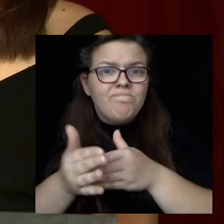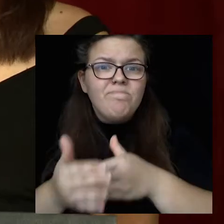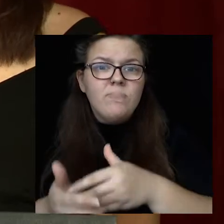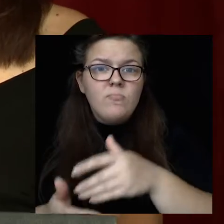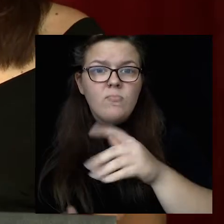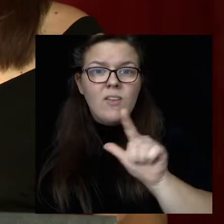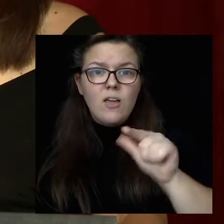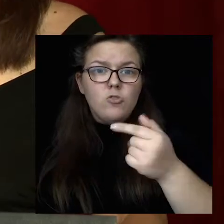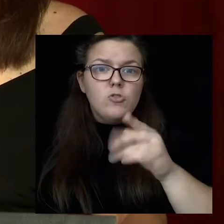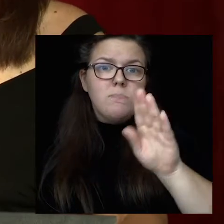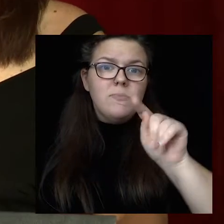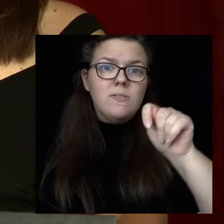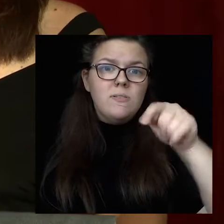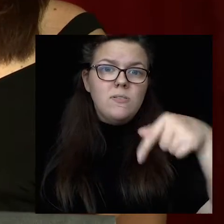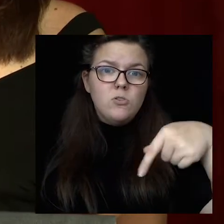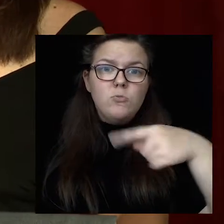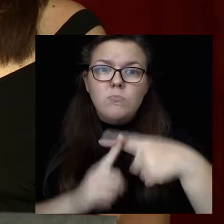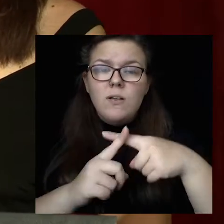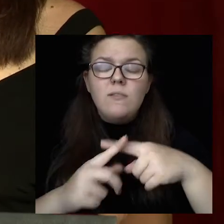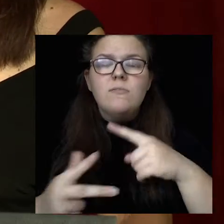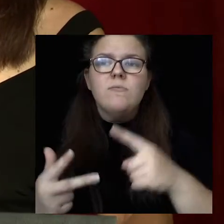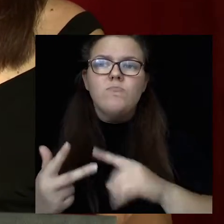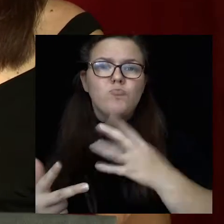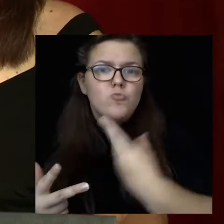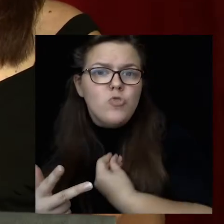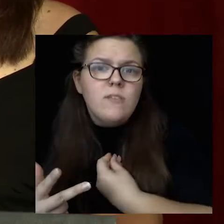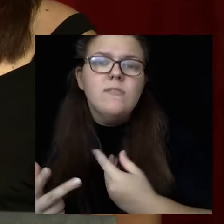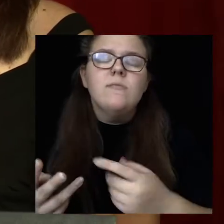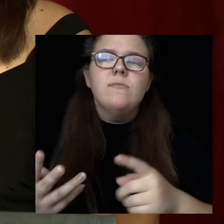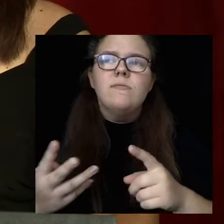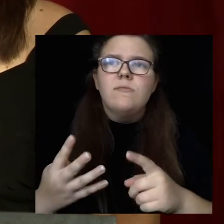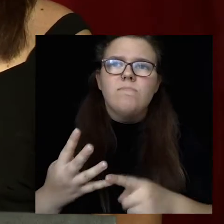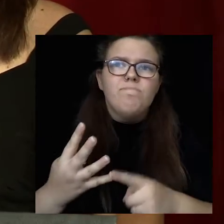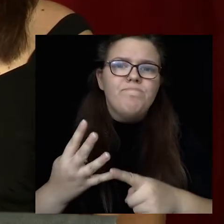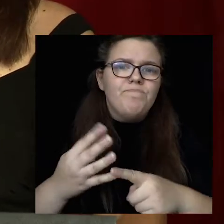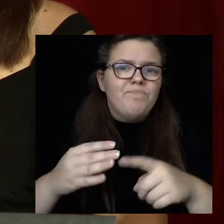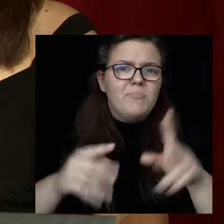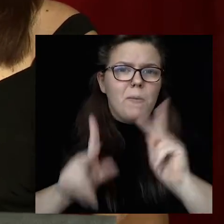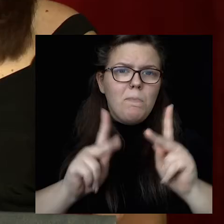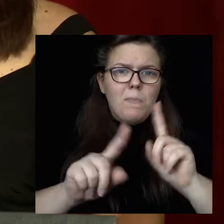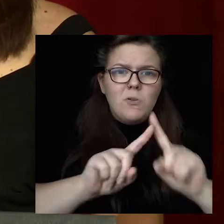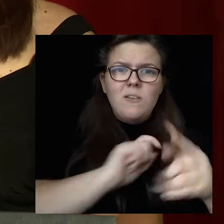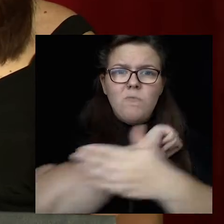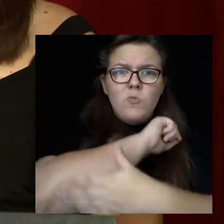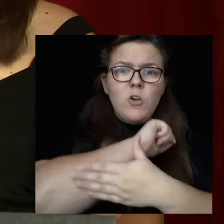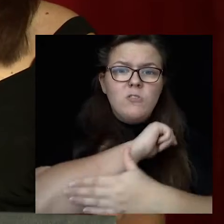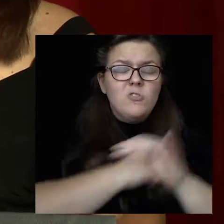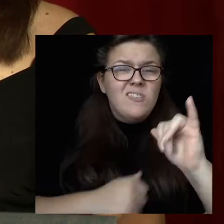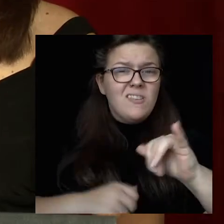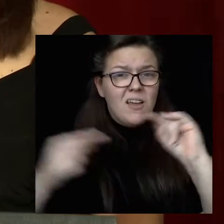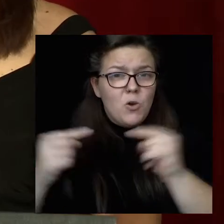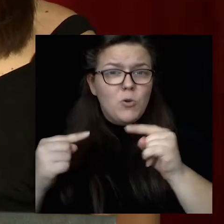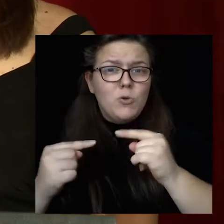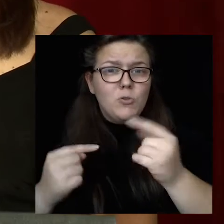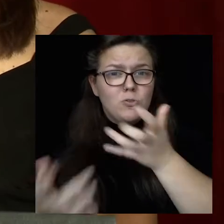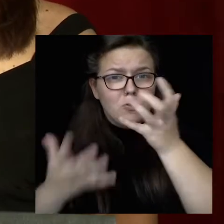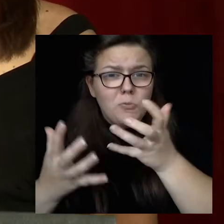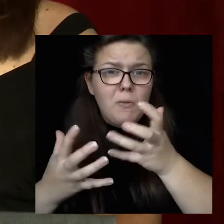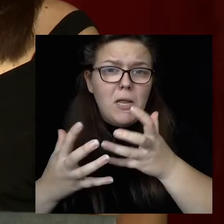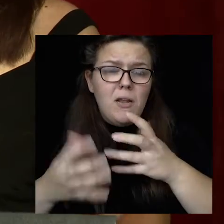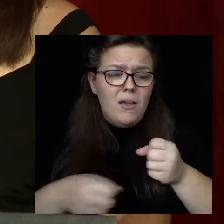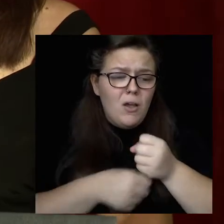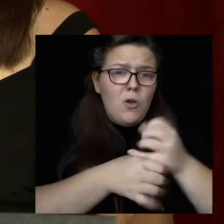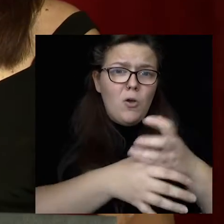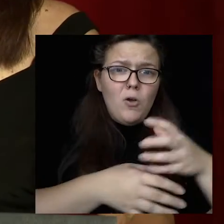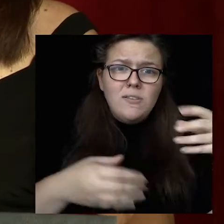transphobia, xenophobia, all forms of oppression hurt, humiliate, and put fear in people.